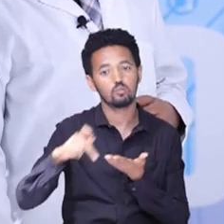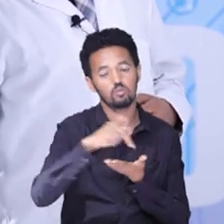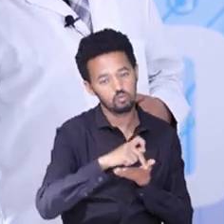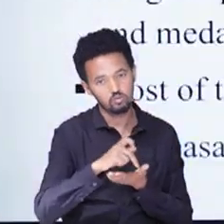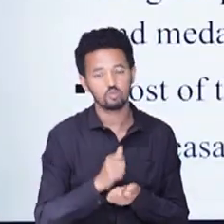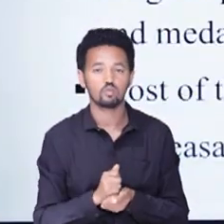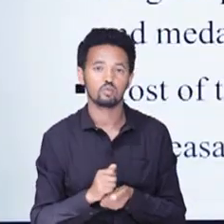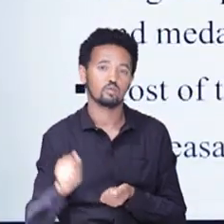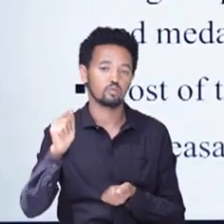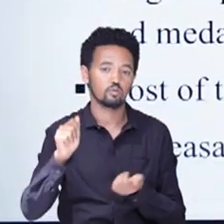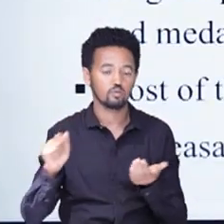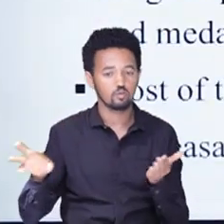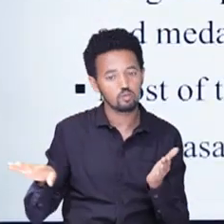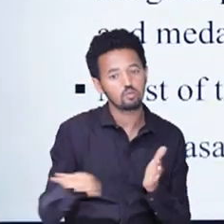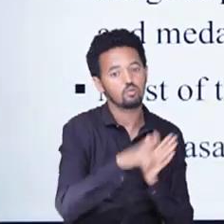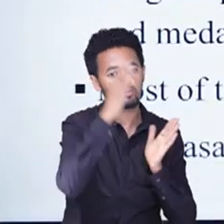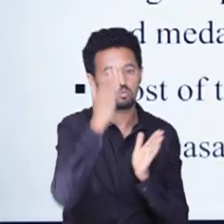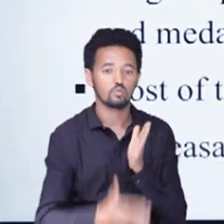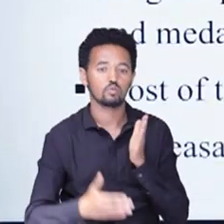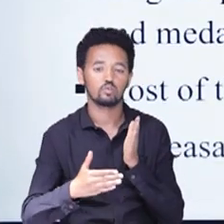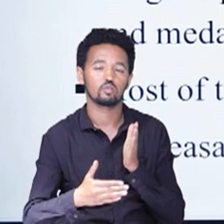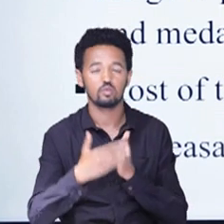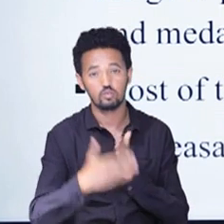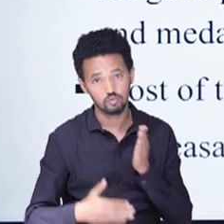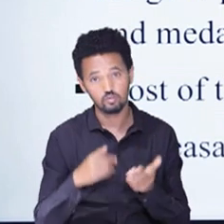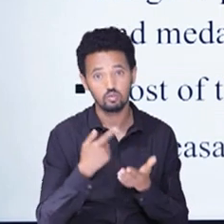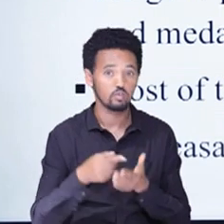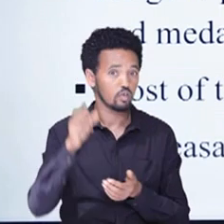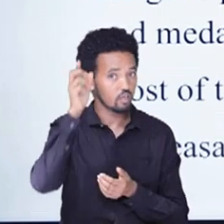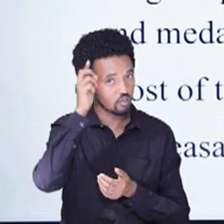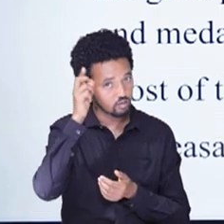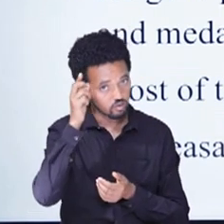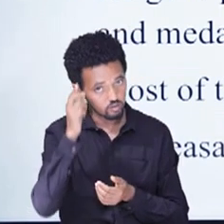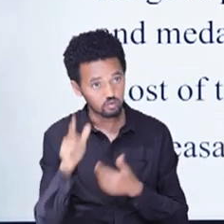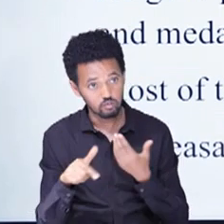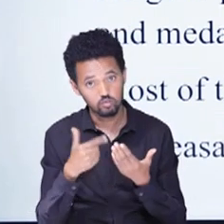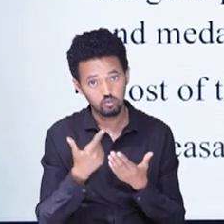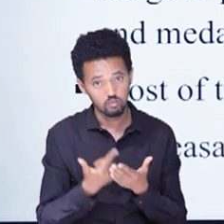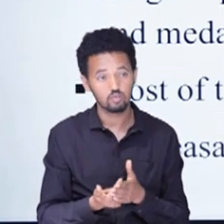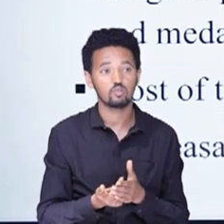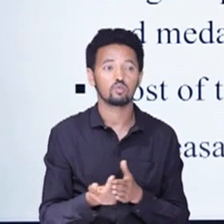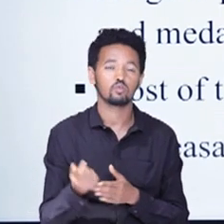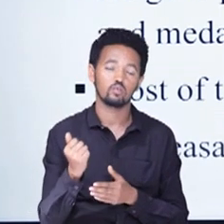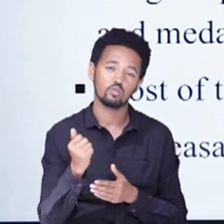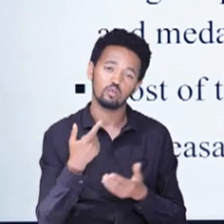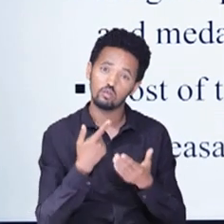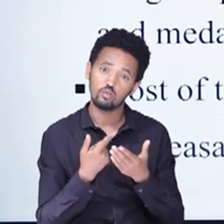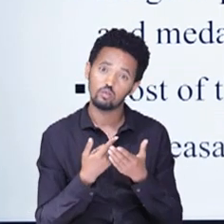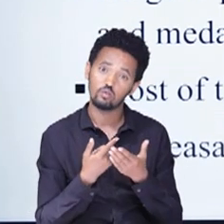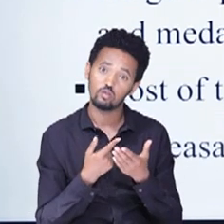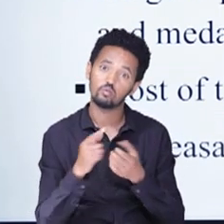Dar. Finally, the solution of Emperor Haile Selassie to solve this rebellion. On May